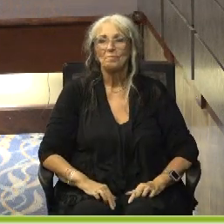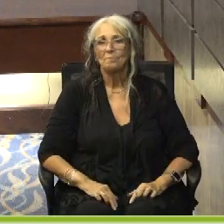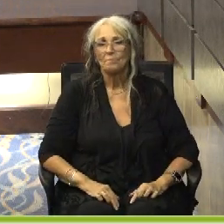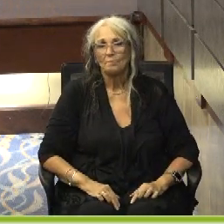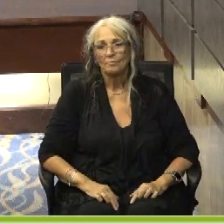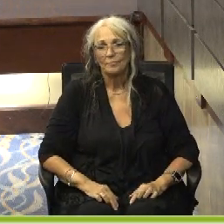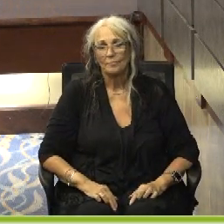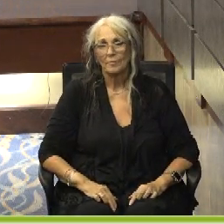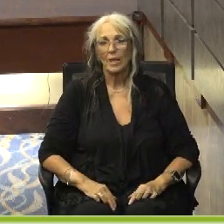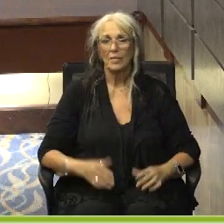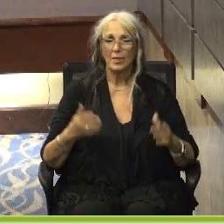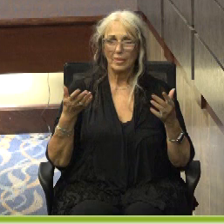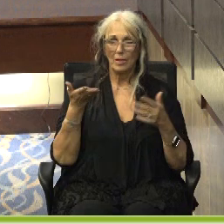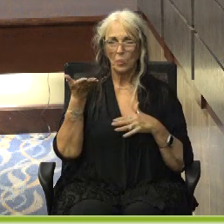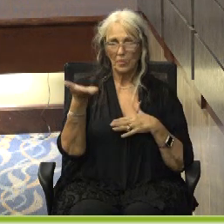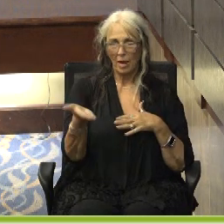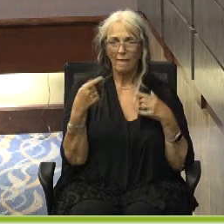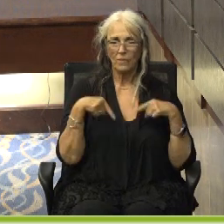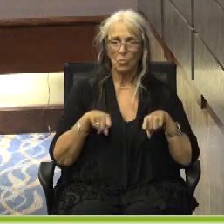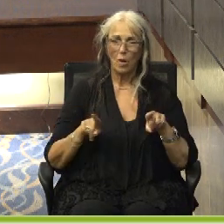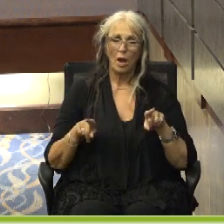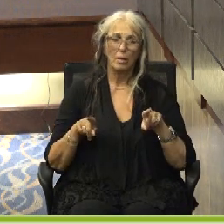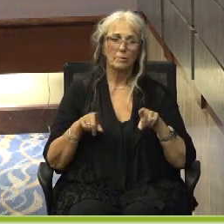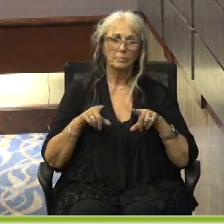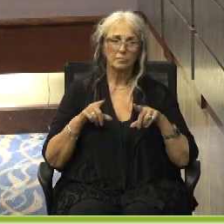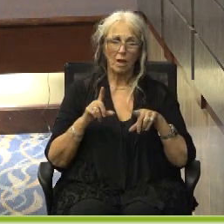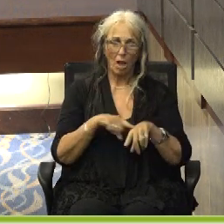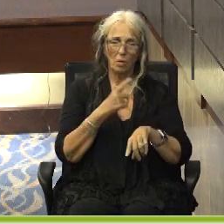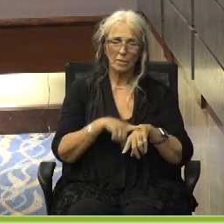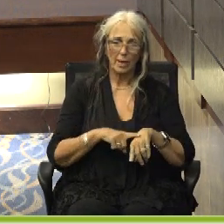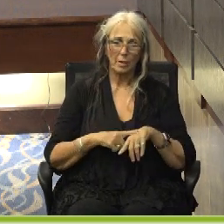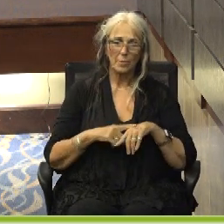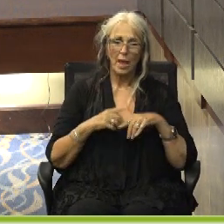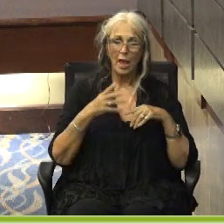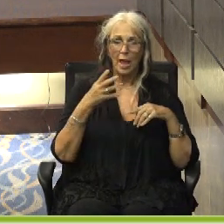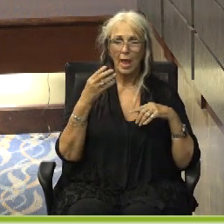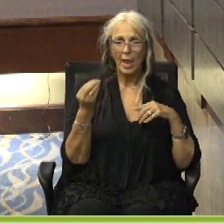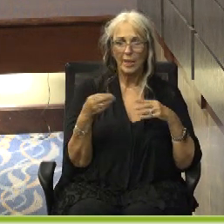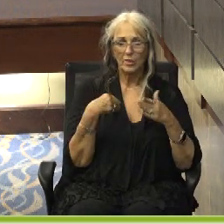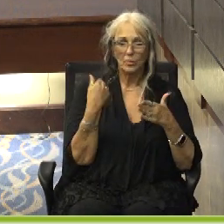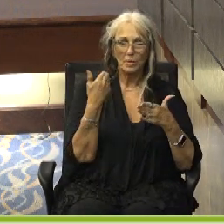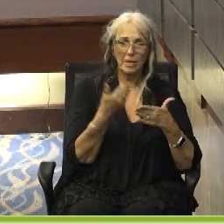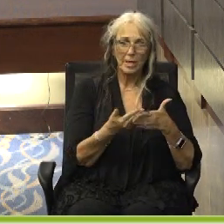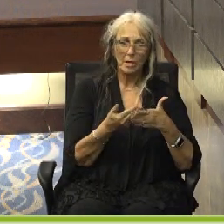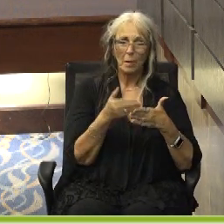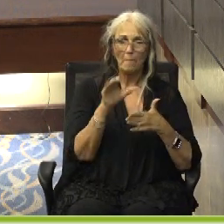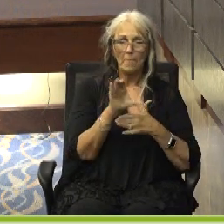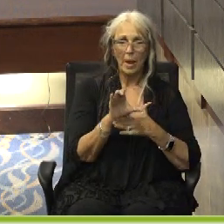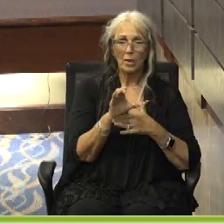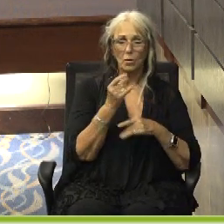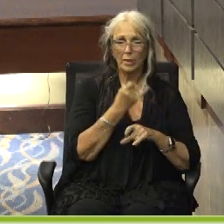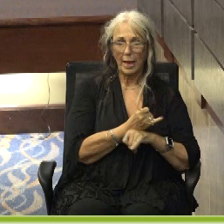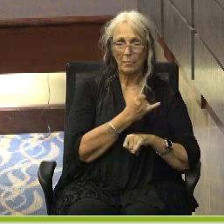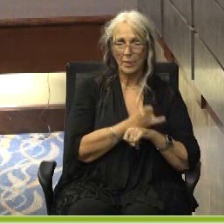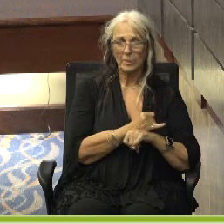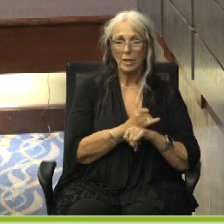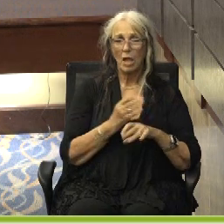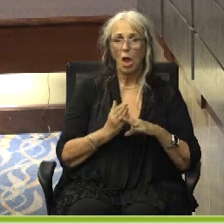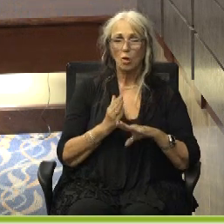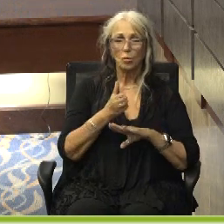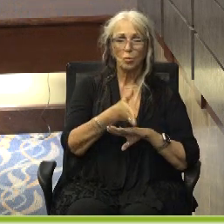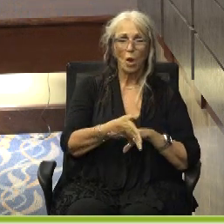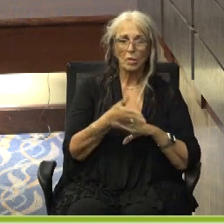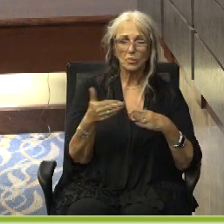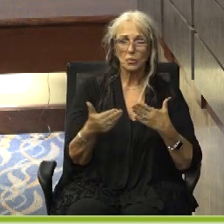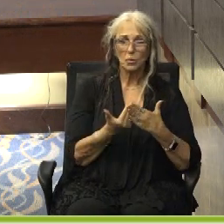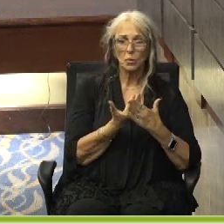So But they've true, been though. here for a long. They've been here for a long time. They're right next to Baylor University's campus. They're across the street from the